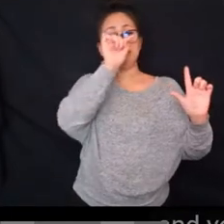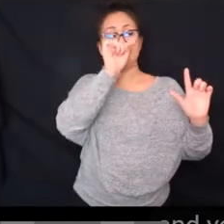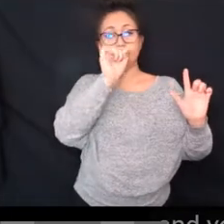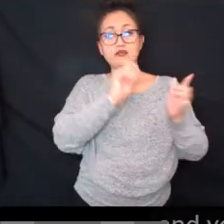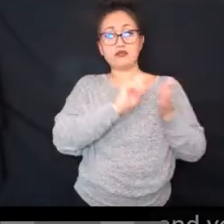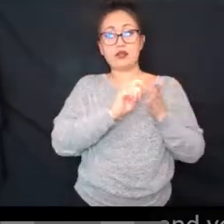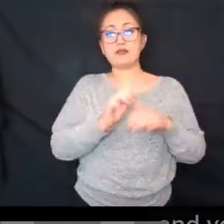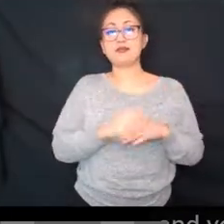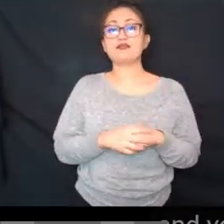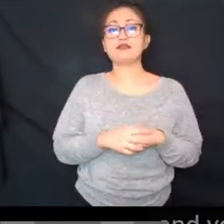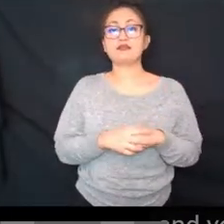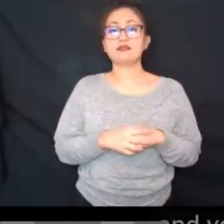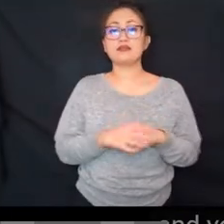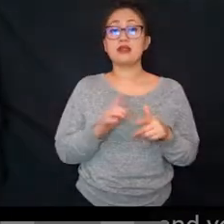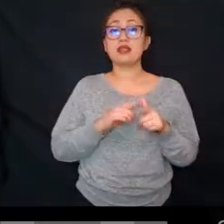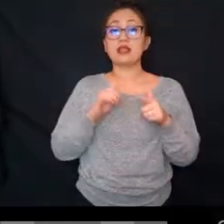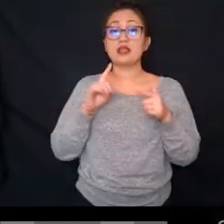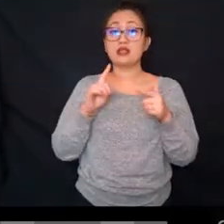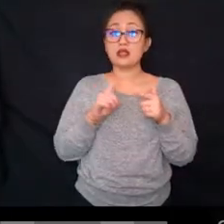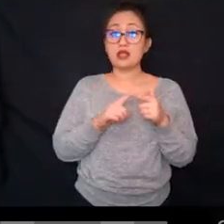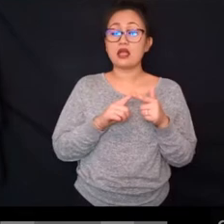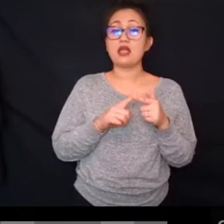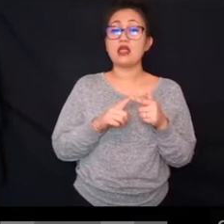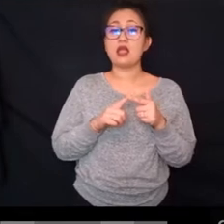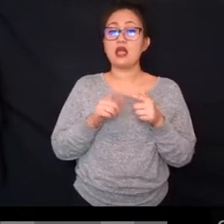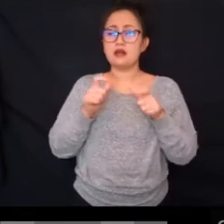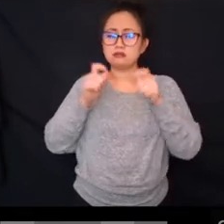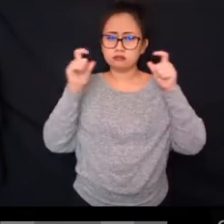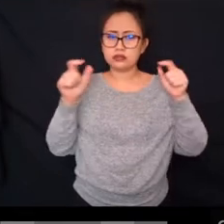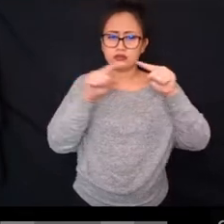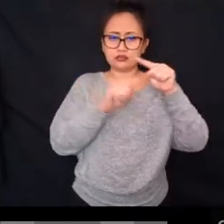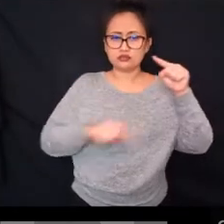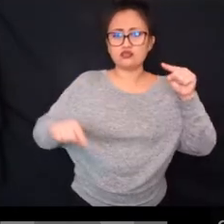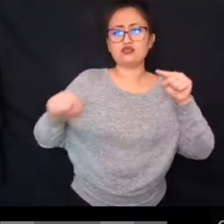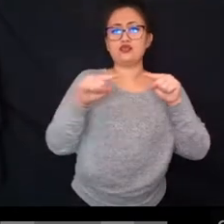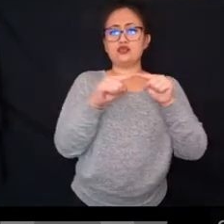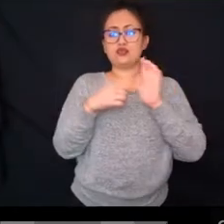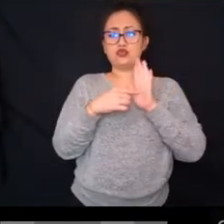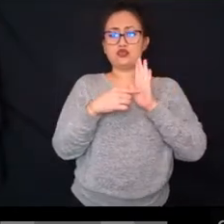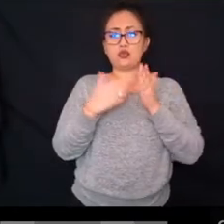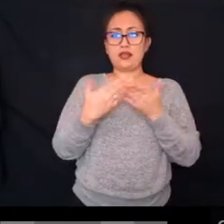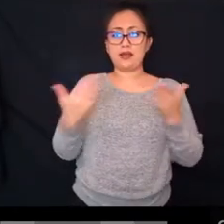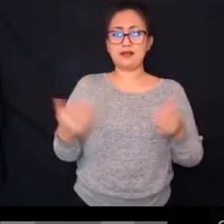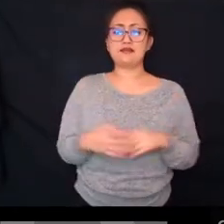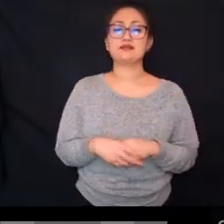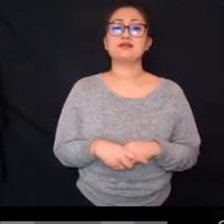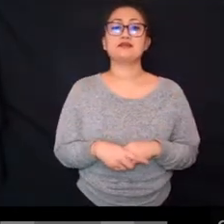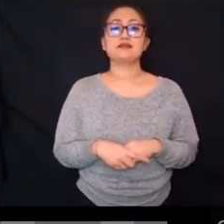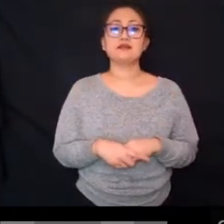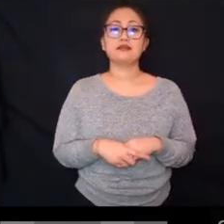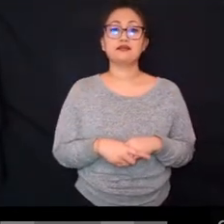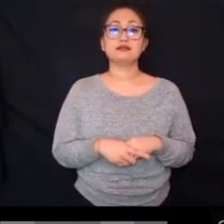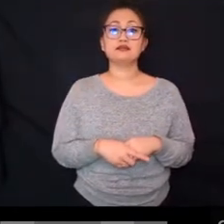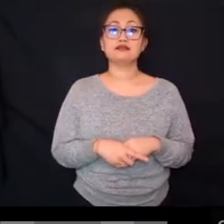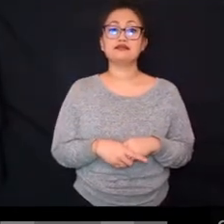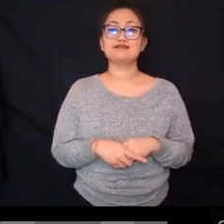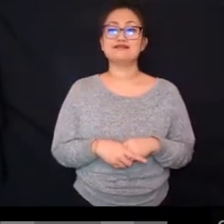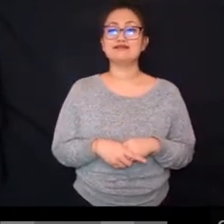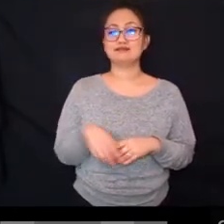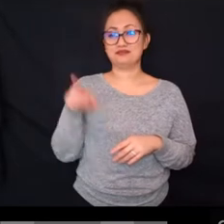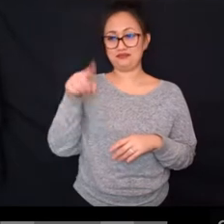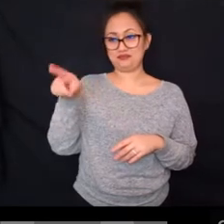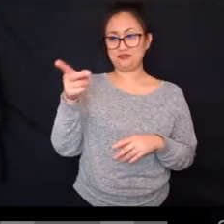there to show the items. All right. And let's see, I need Benjamin and Miss Kennedy.